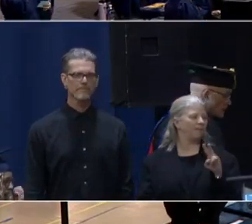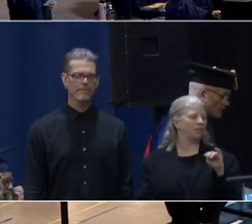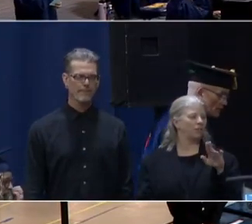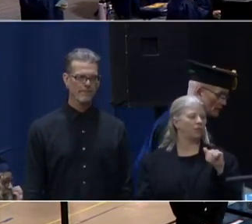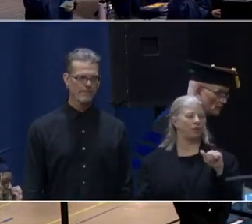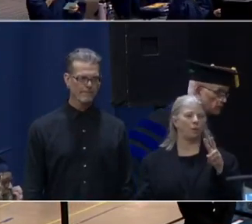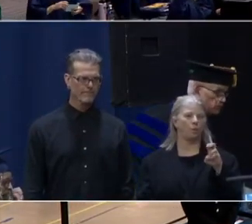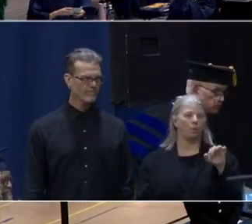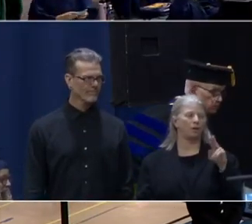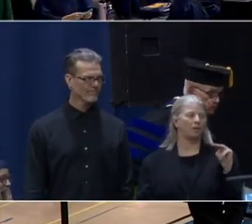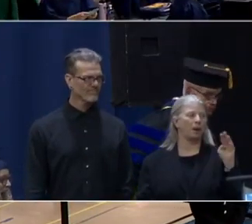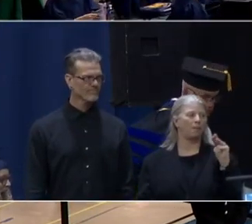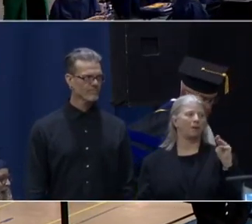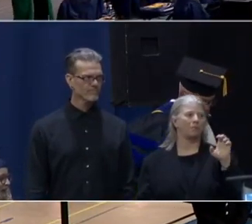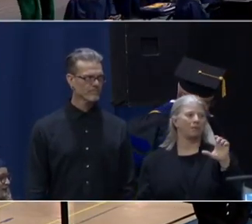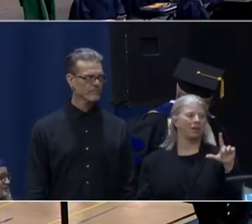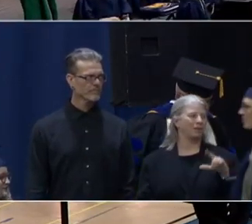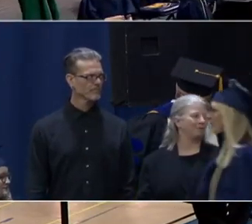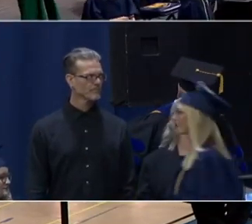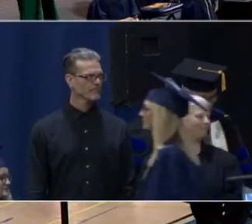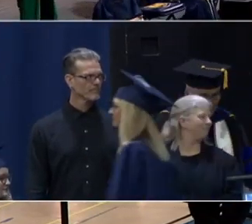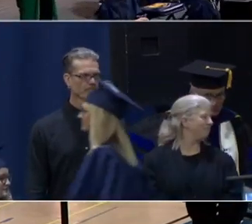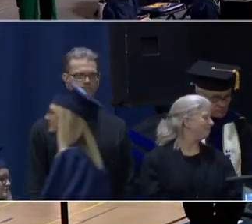Victoria Warren, magna cum laude.